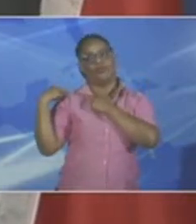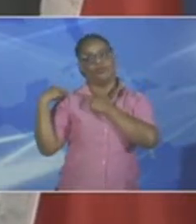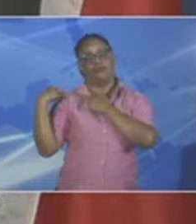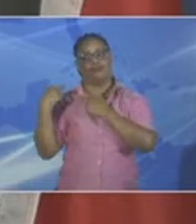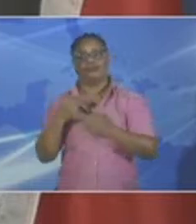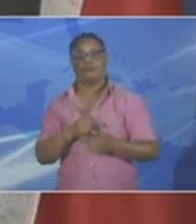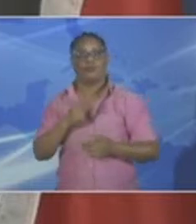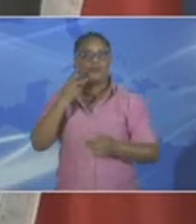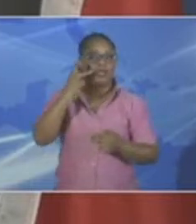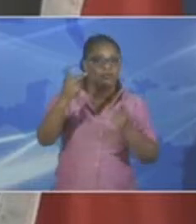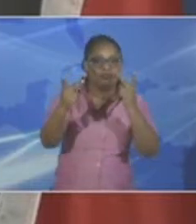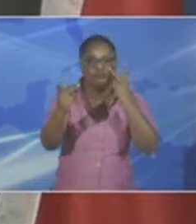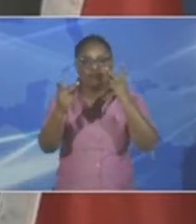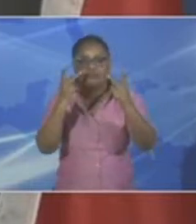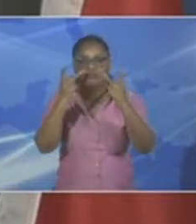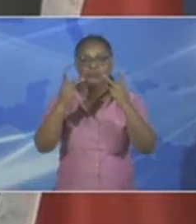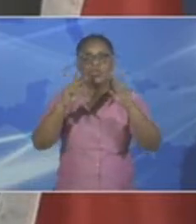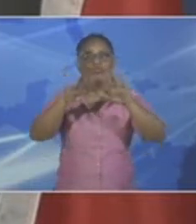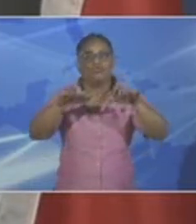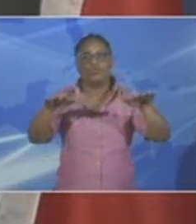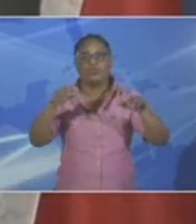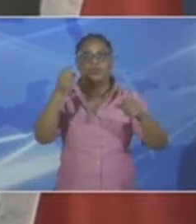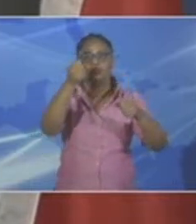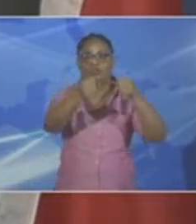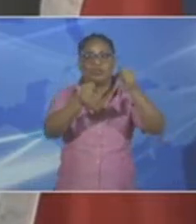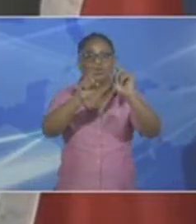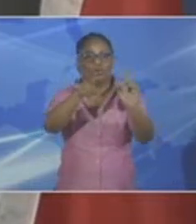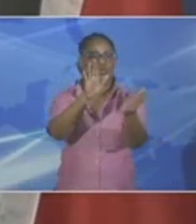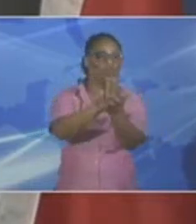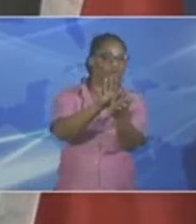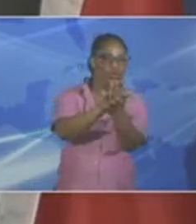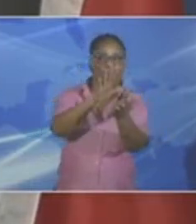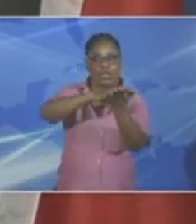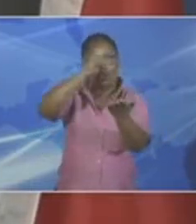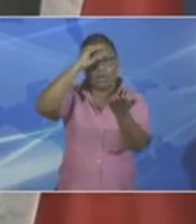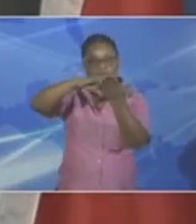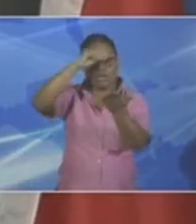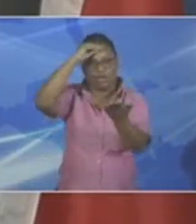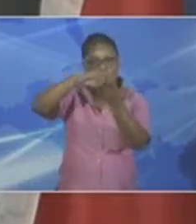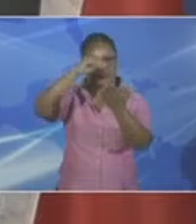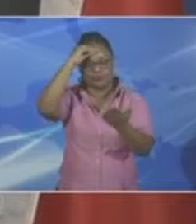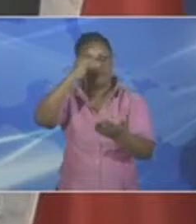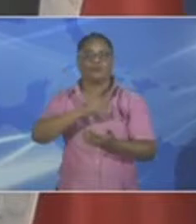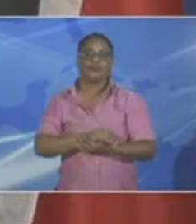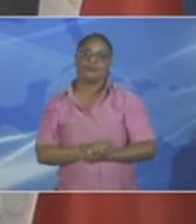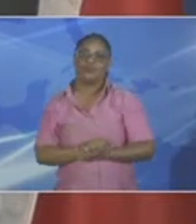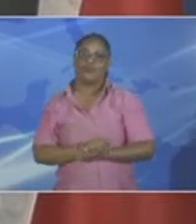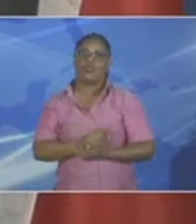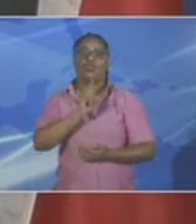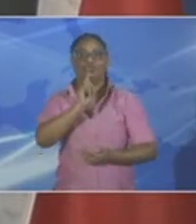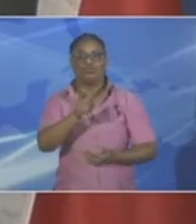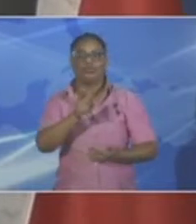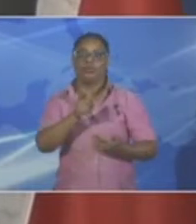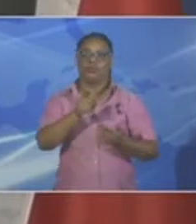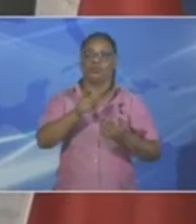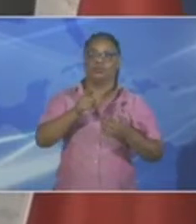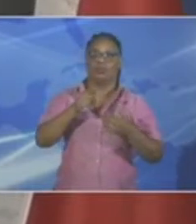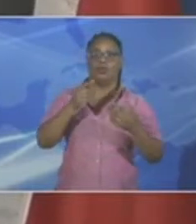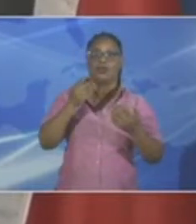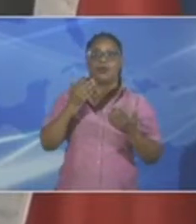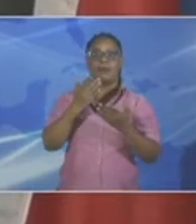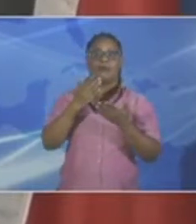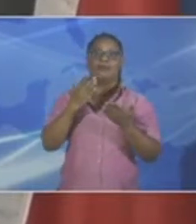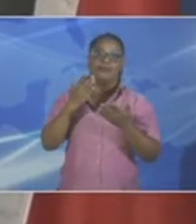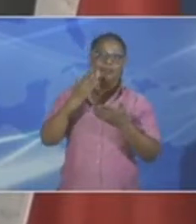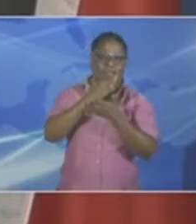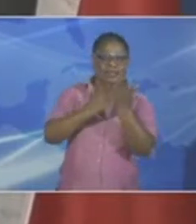are educated in the school system. While there were significant difficulties in keeping our schools open, once again we